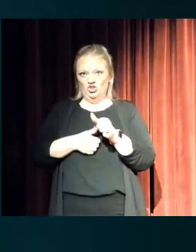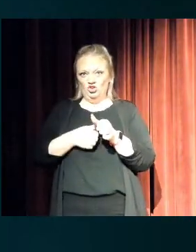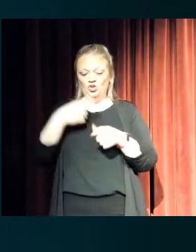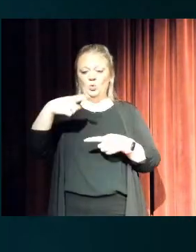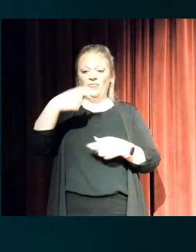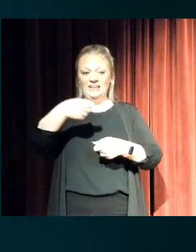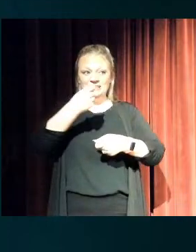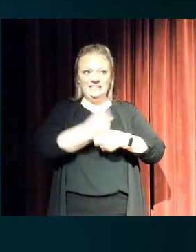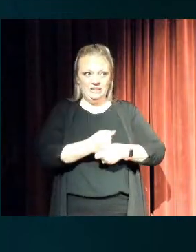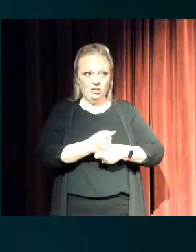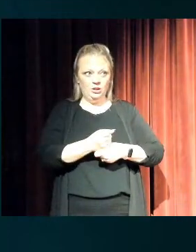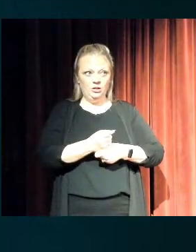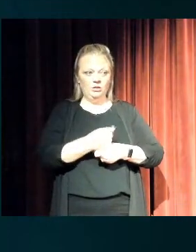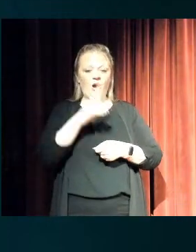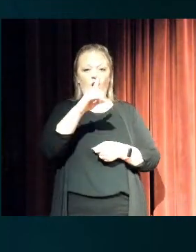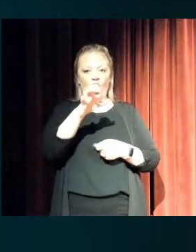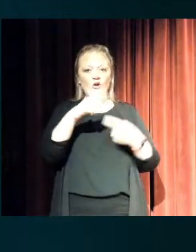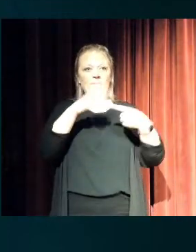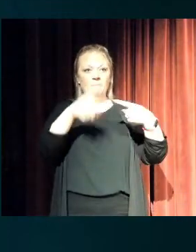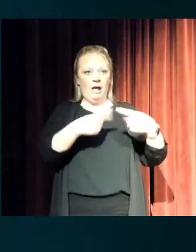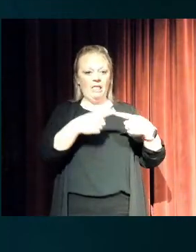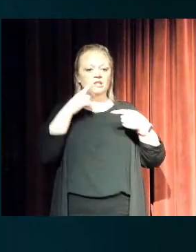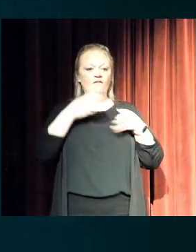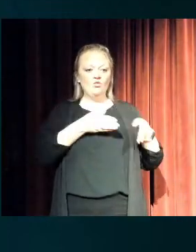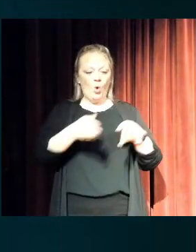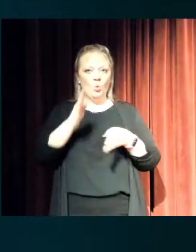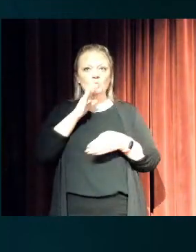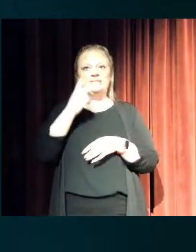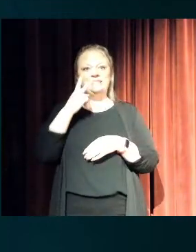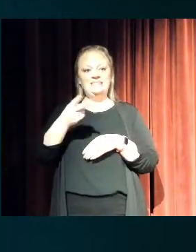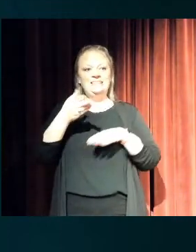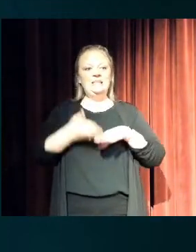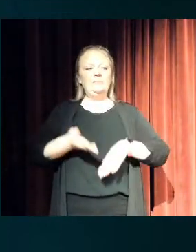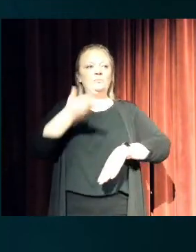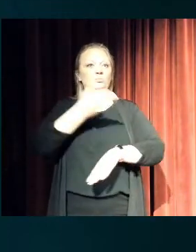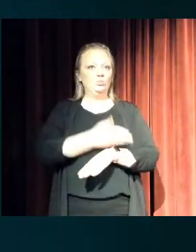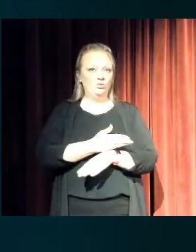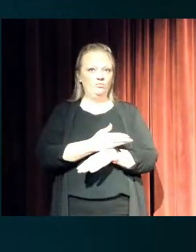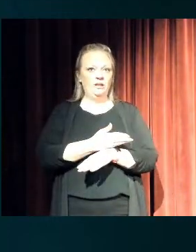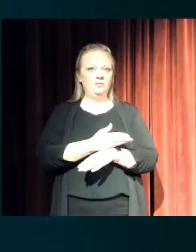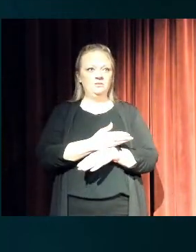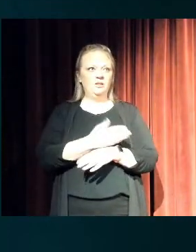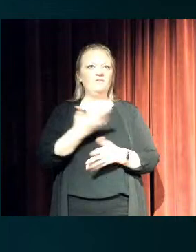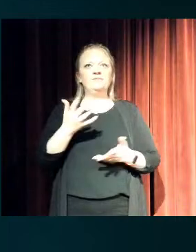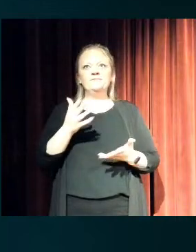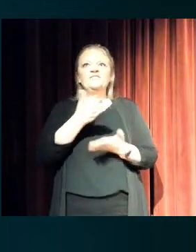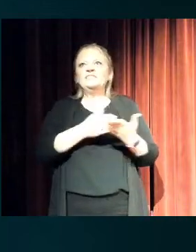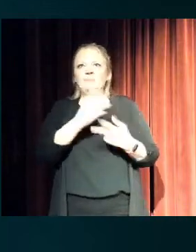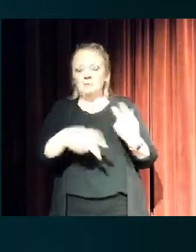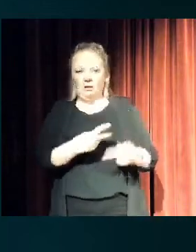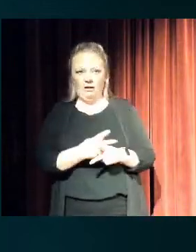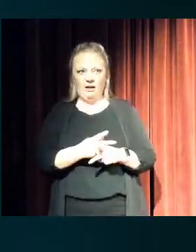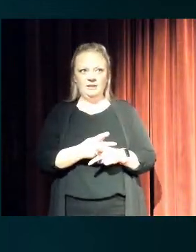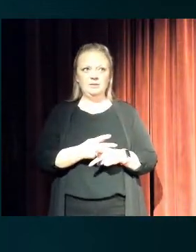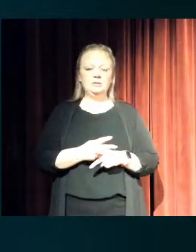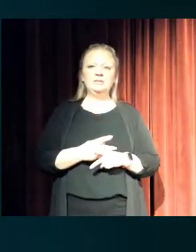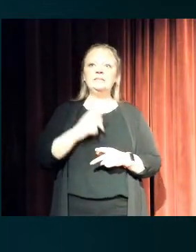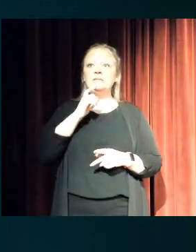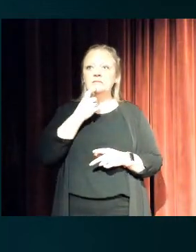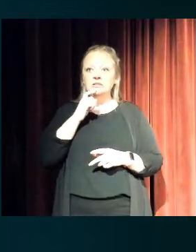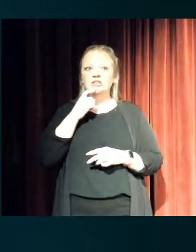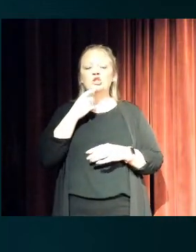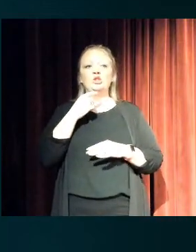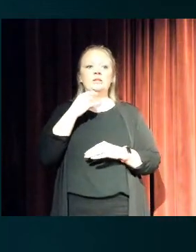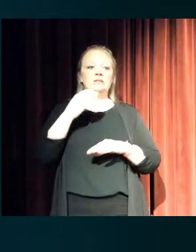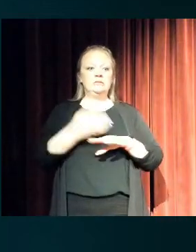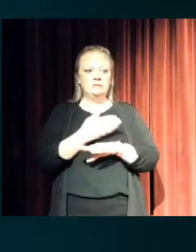this year, more than 100 miles of our roads will see improvements of one type or another. Major reconstruction projects